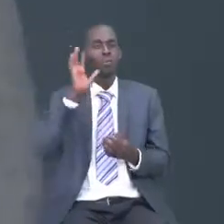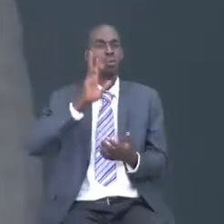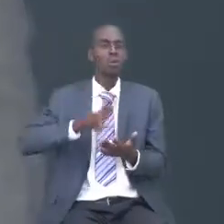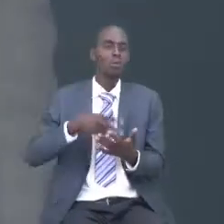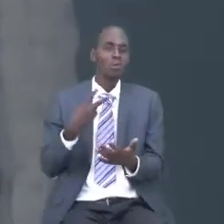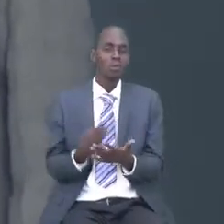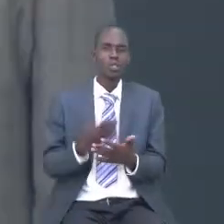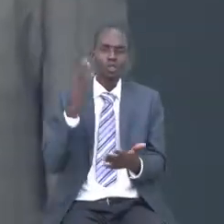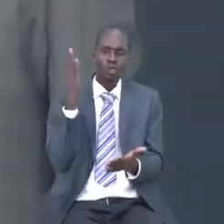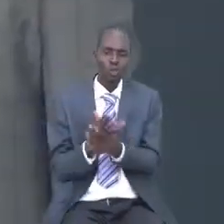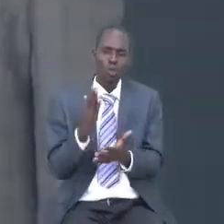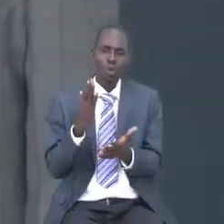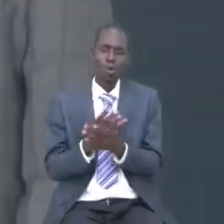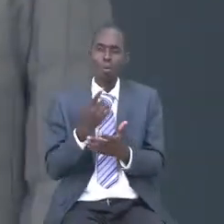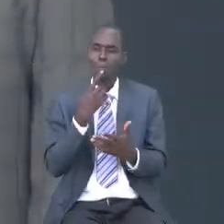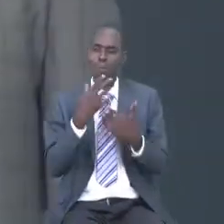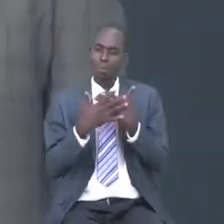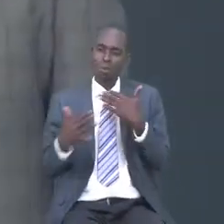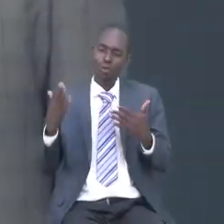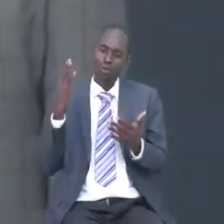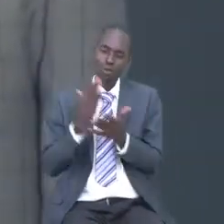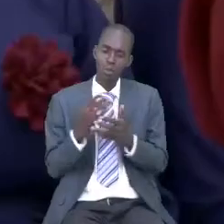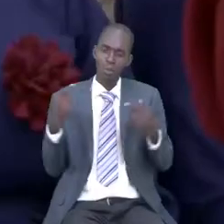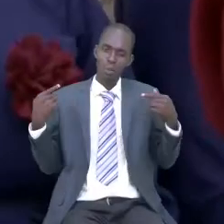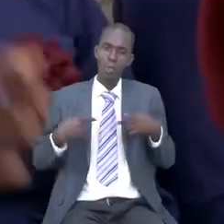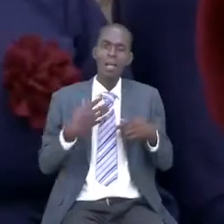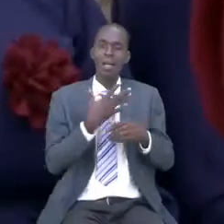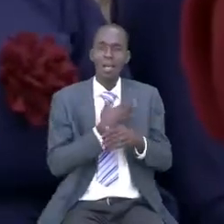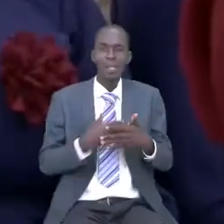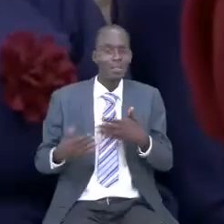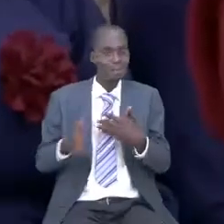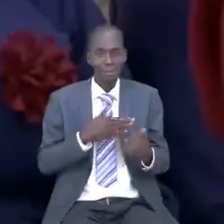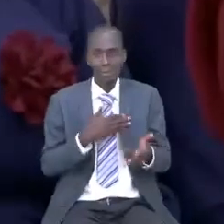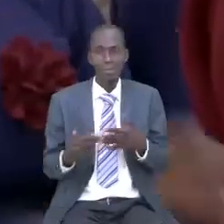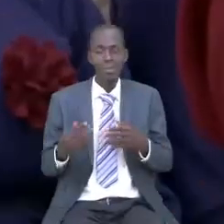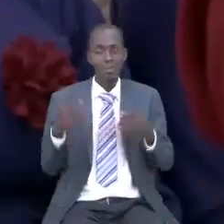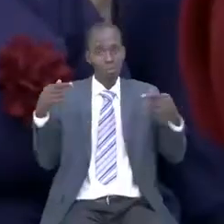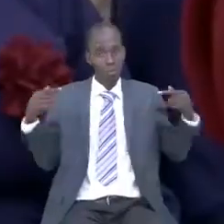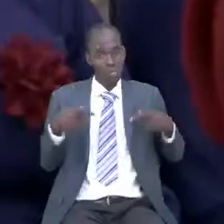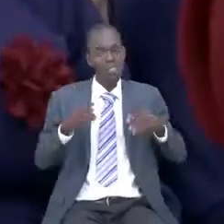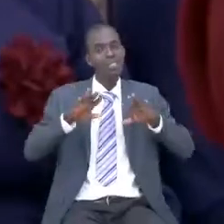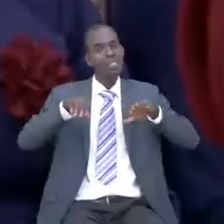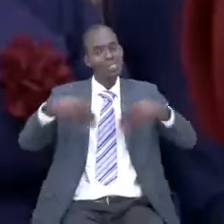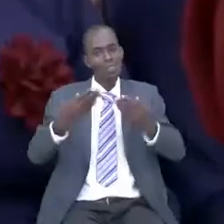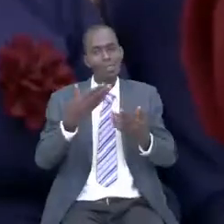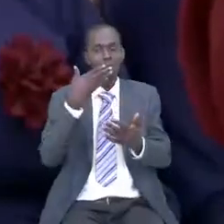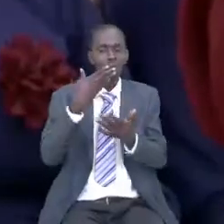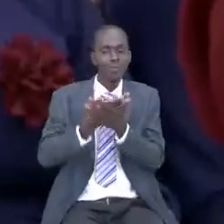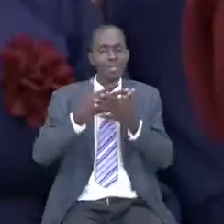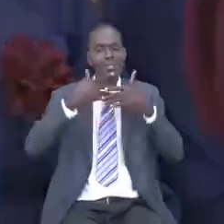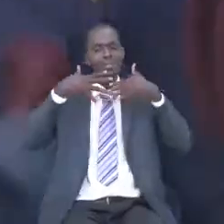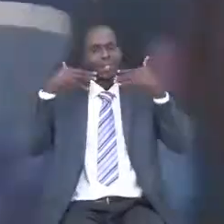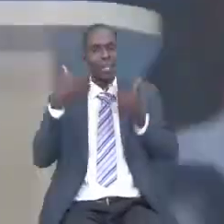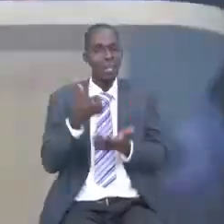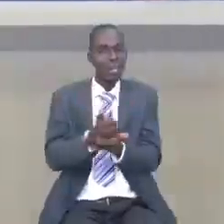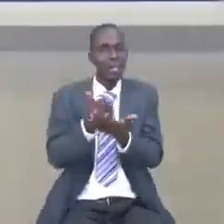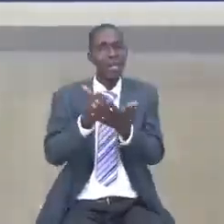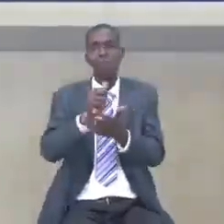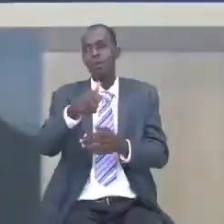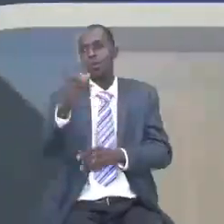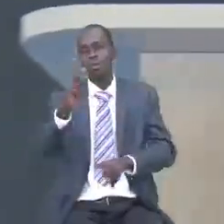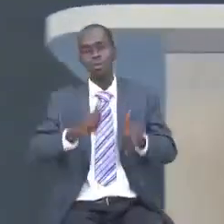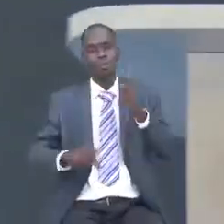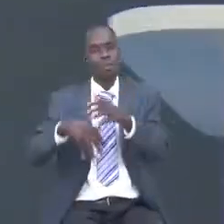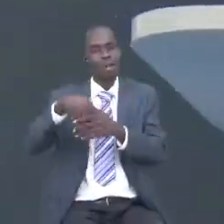bleeding and be a blessing to somebody near you there. And do good to somebody near you there. And instead of bleeding